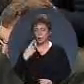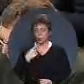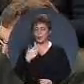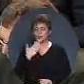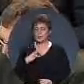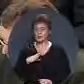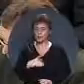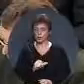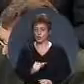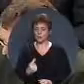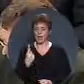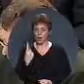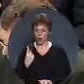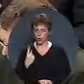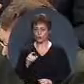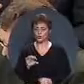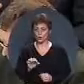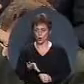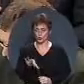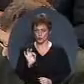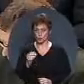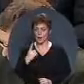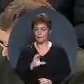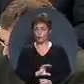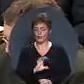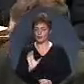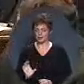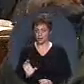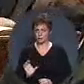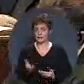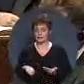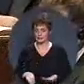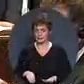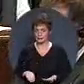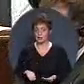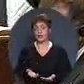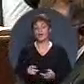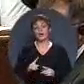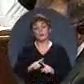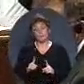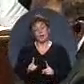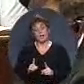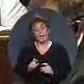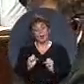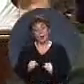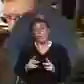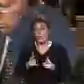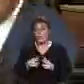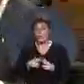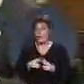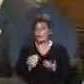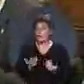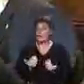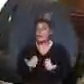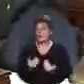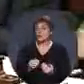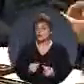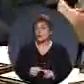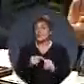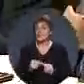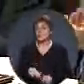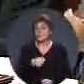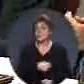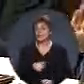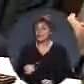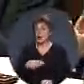Canada with respect and acknowledging the special needs of every region and province in this country. Good